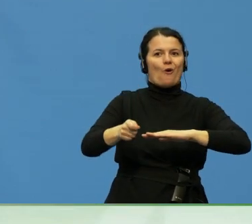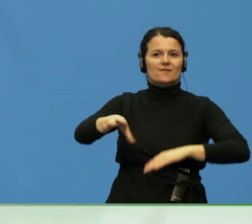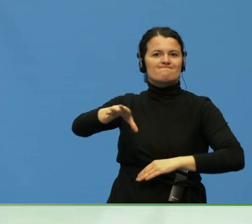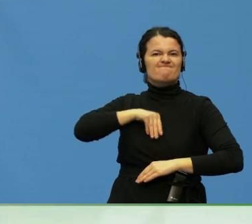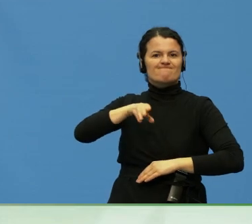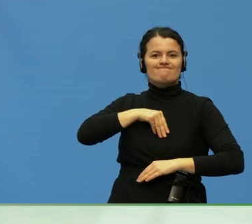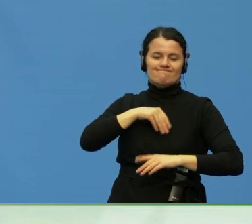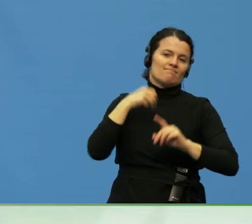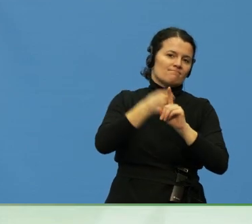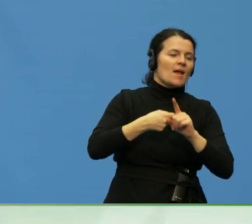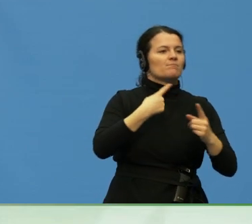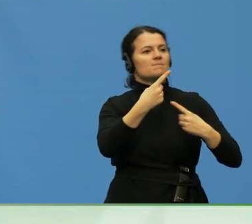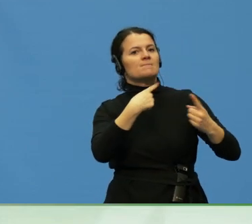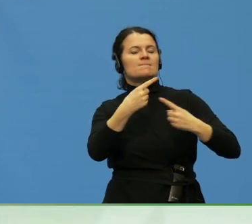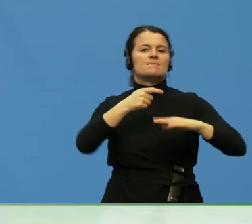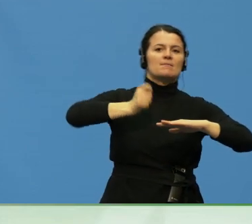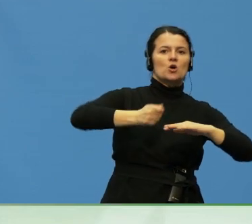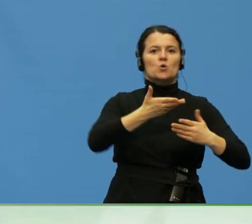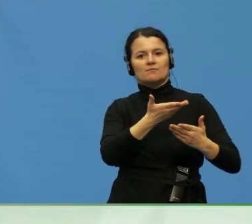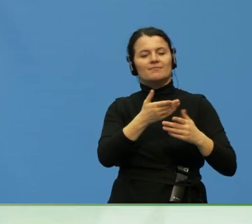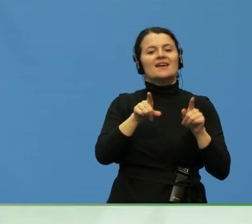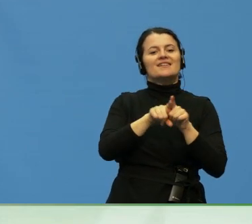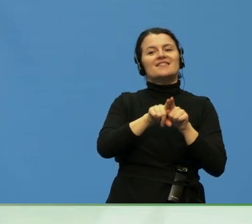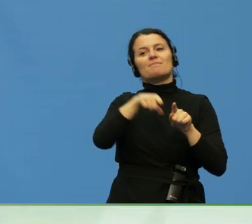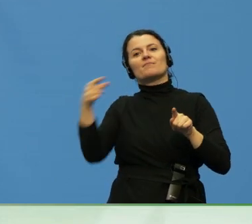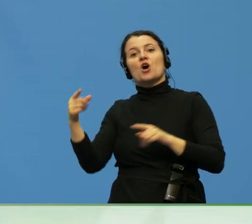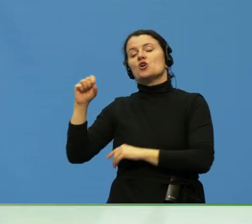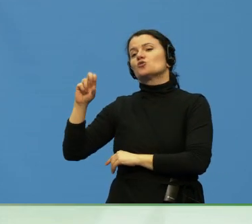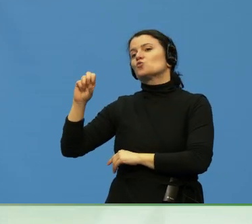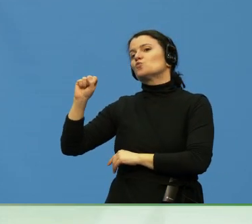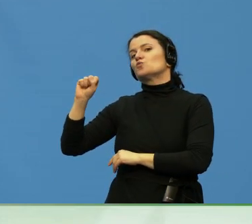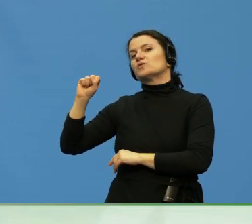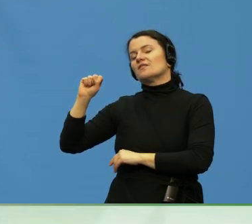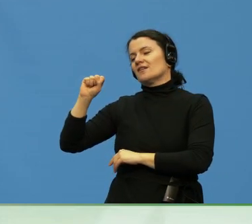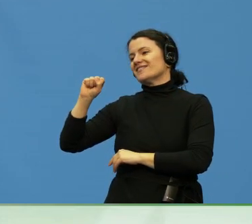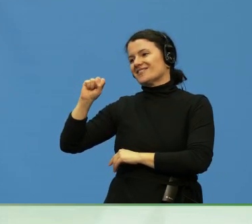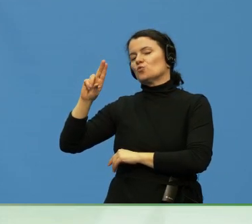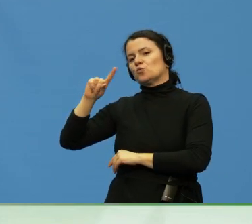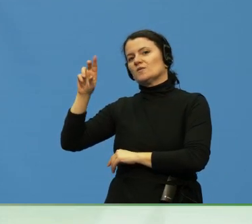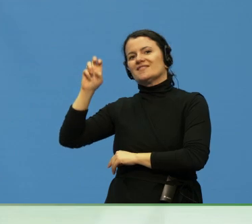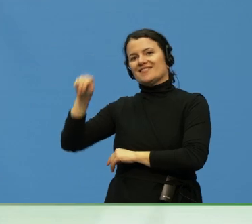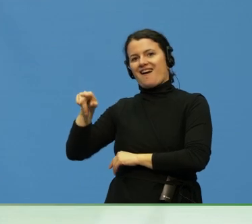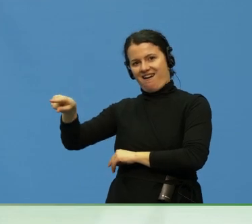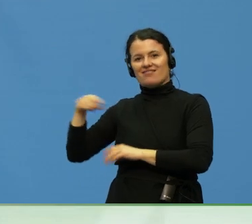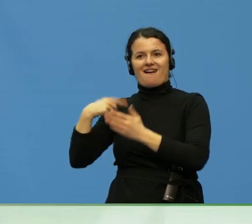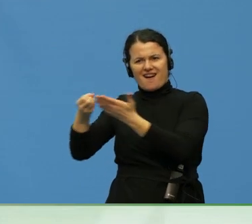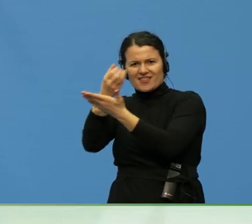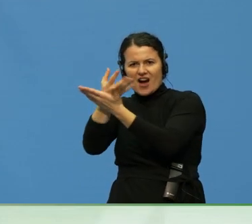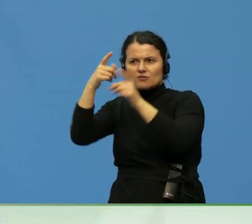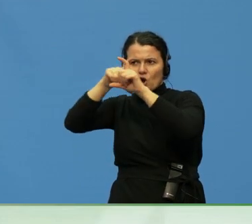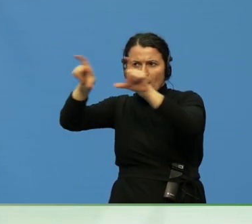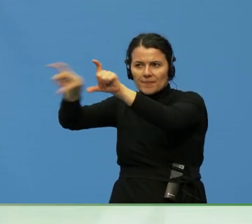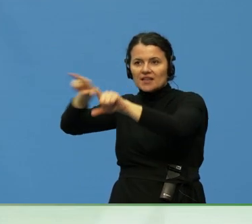and Susan has worked with companies around the globe to make them and help them make their services, their products and themselves